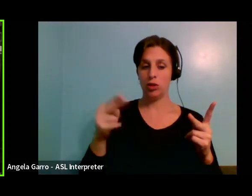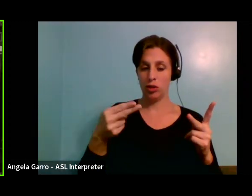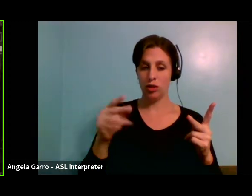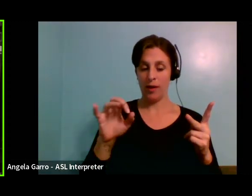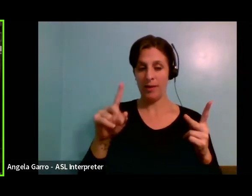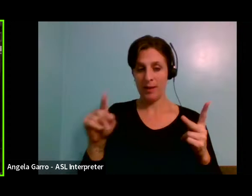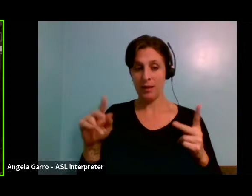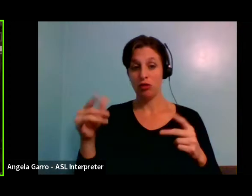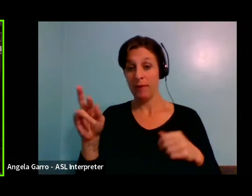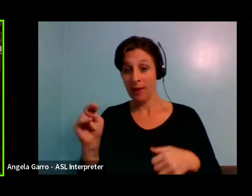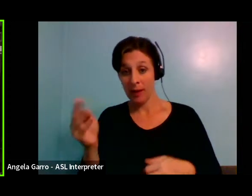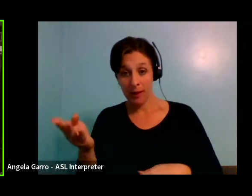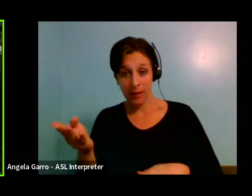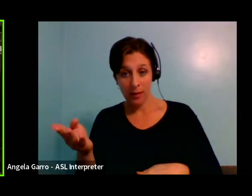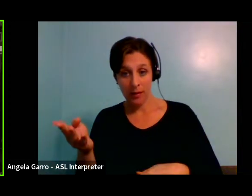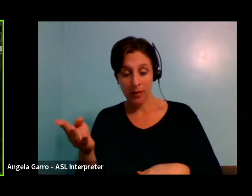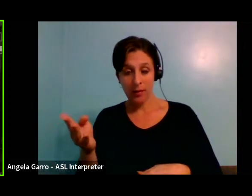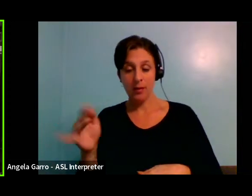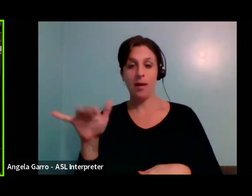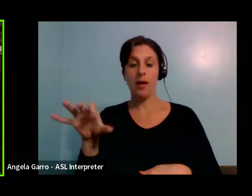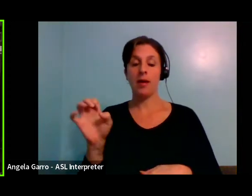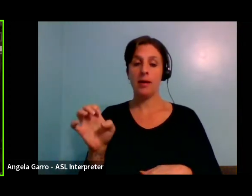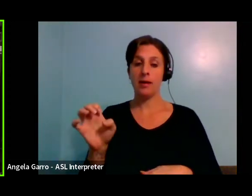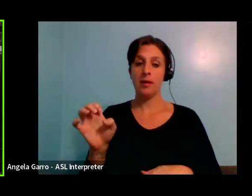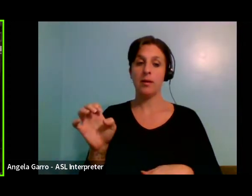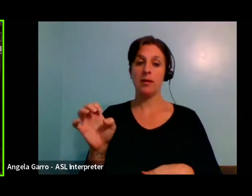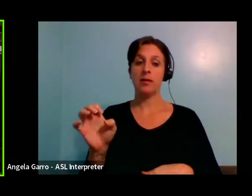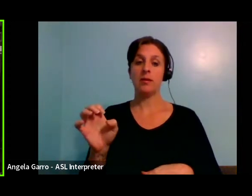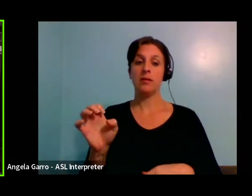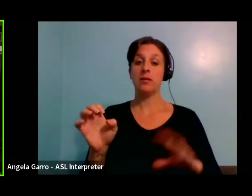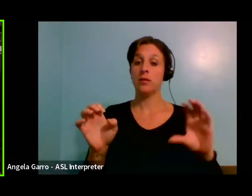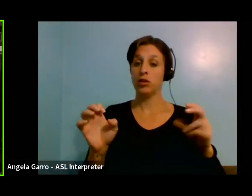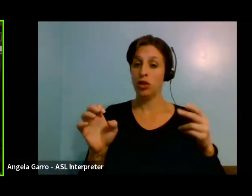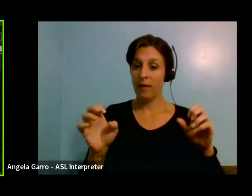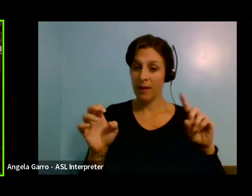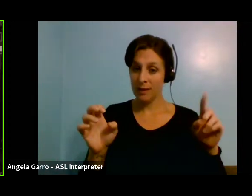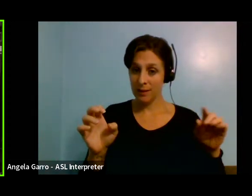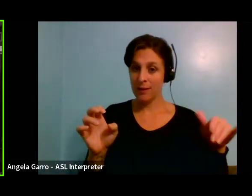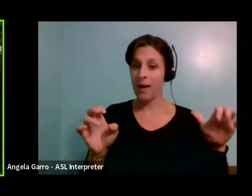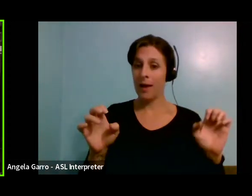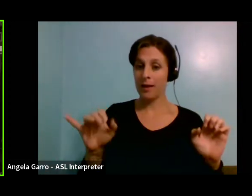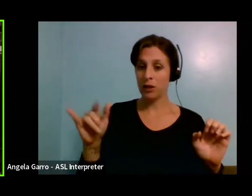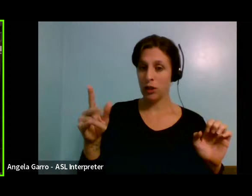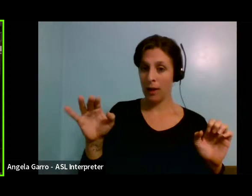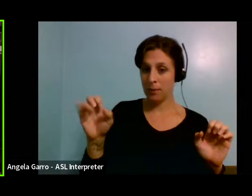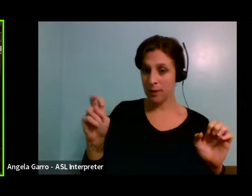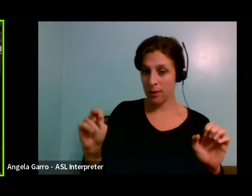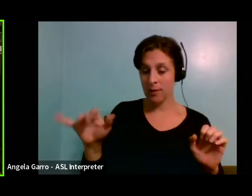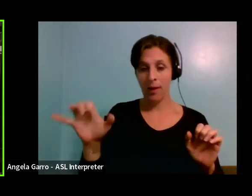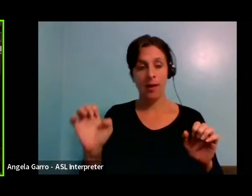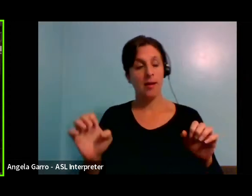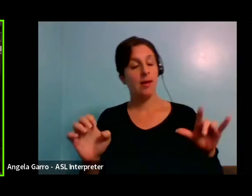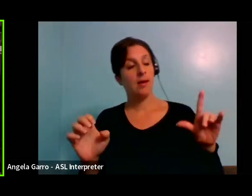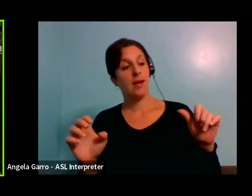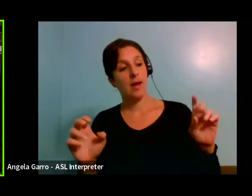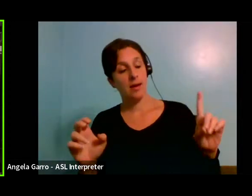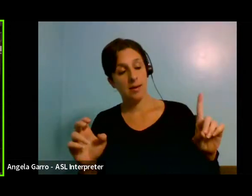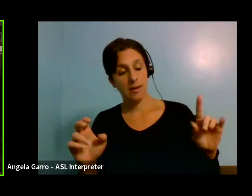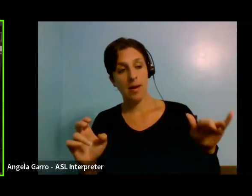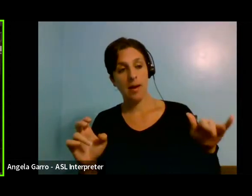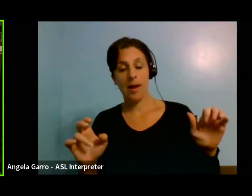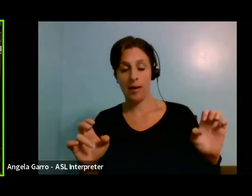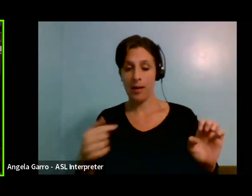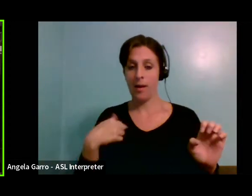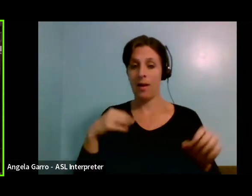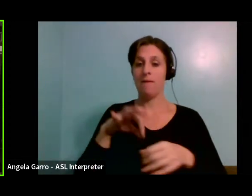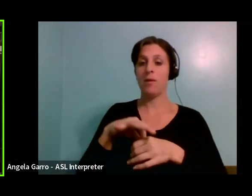Trustee Griffin, Aye. trustee Chavez, Aye. trustee Jacobson, Aye. trustee Land, Aye. and I vote